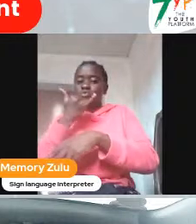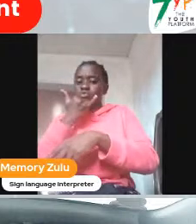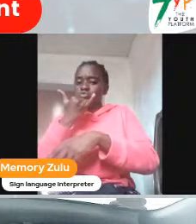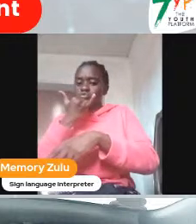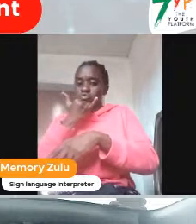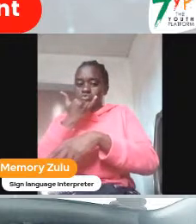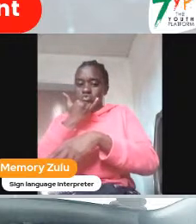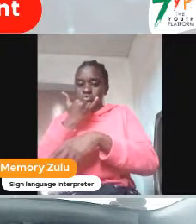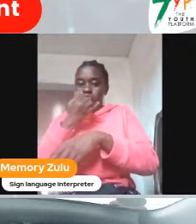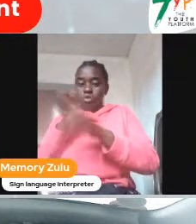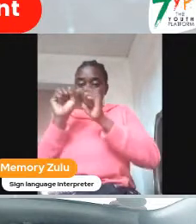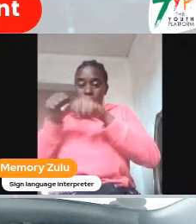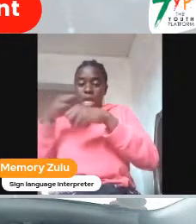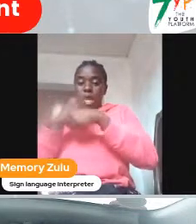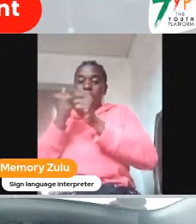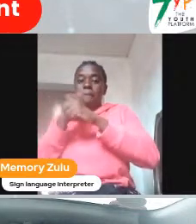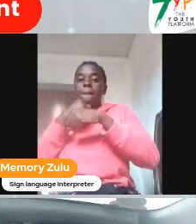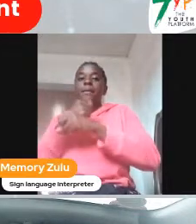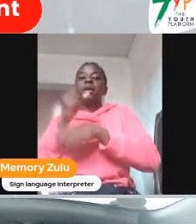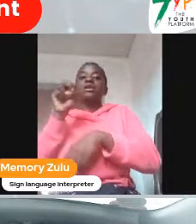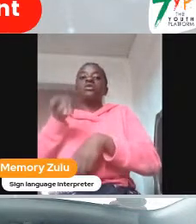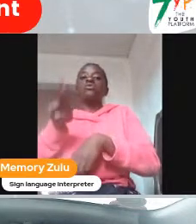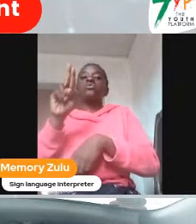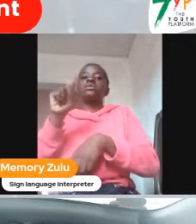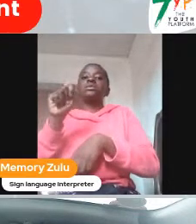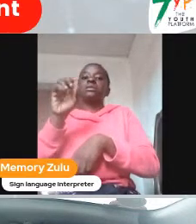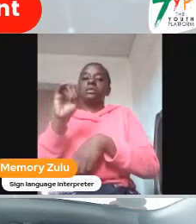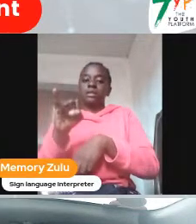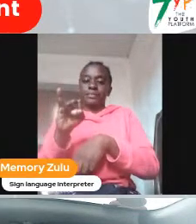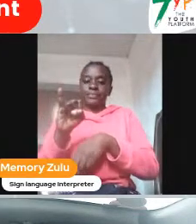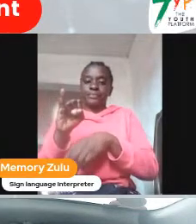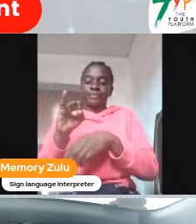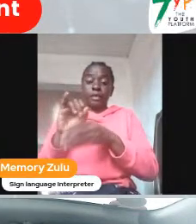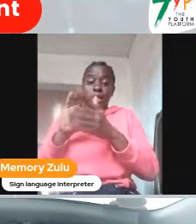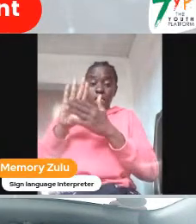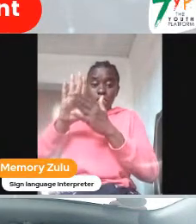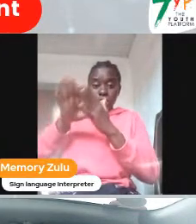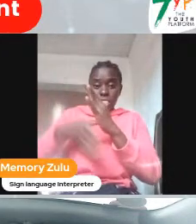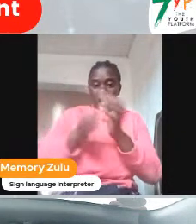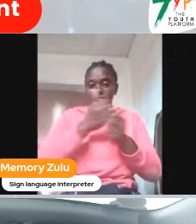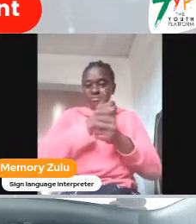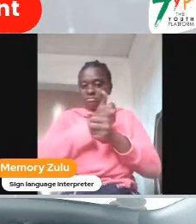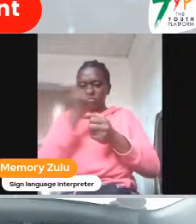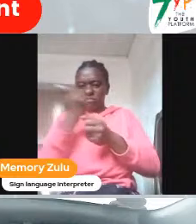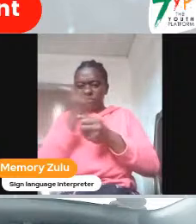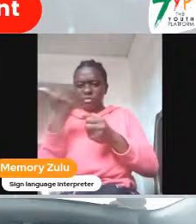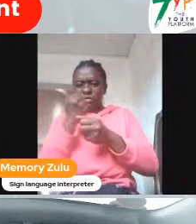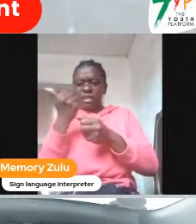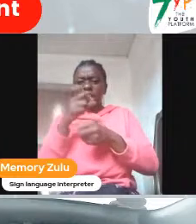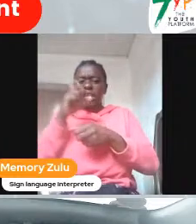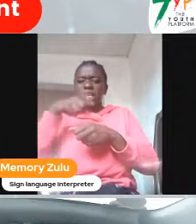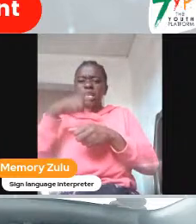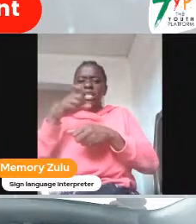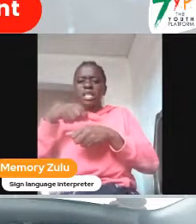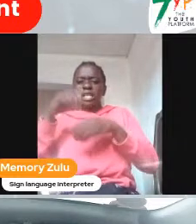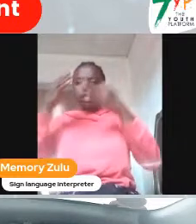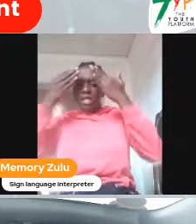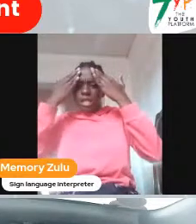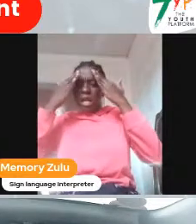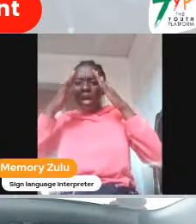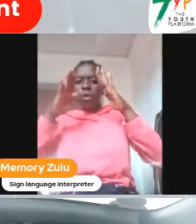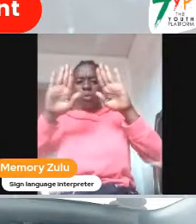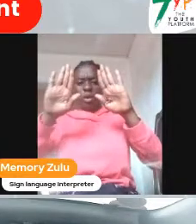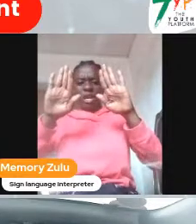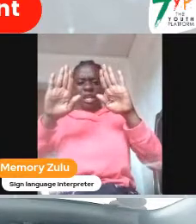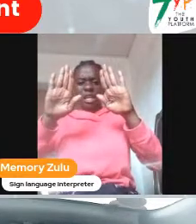And we should also awareness. I think we should spread the information to other people who are not